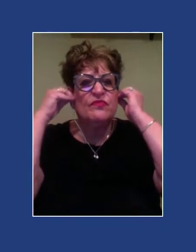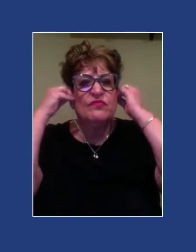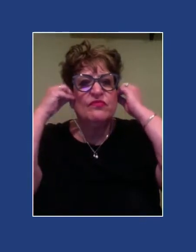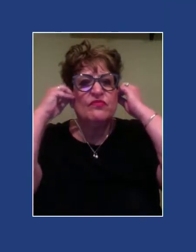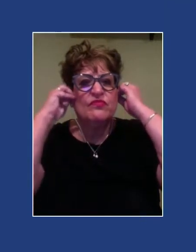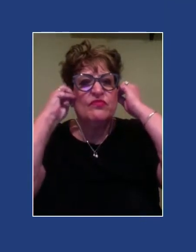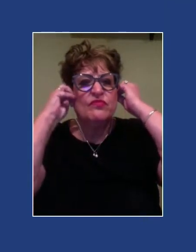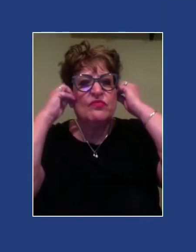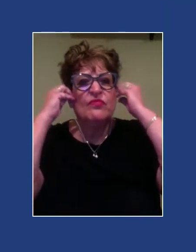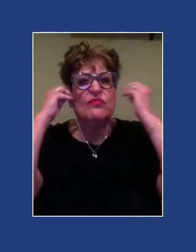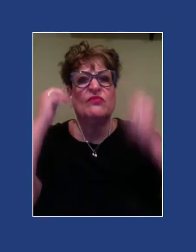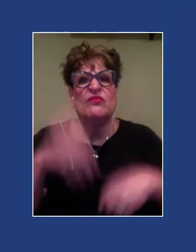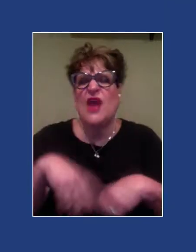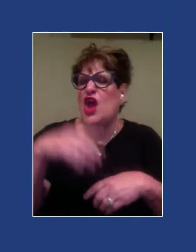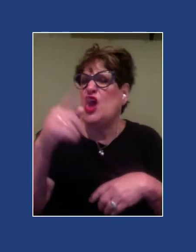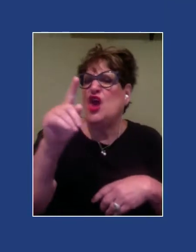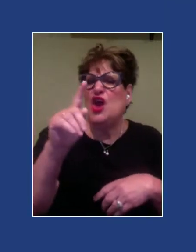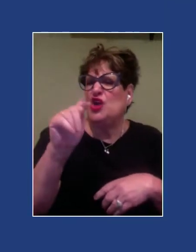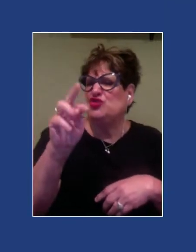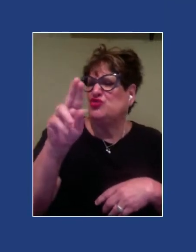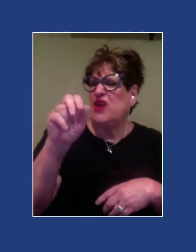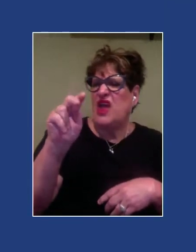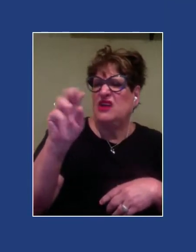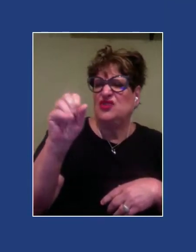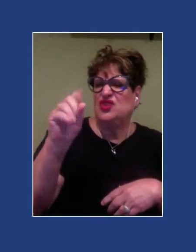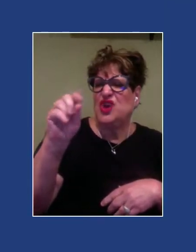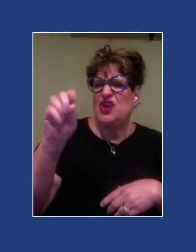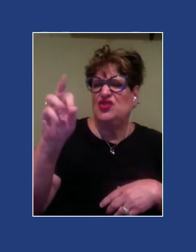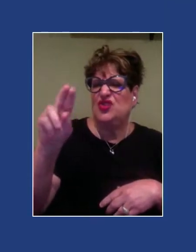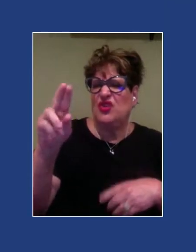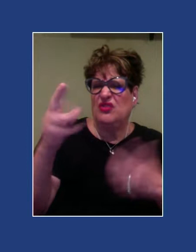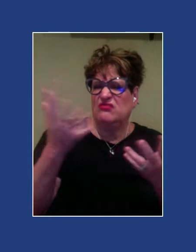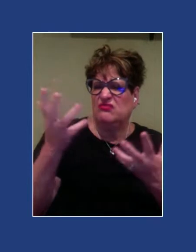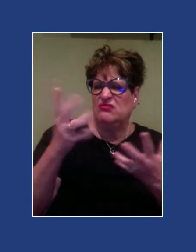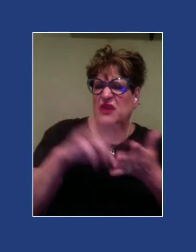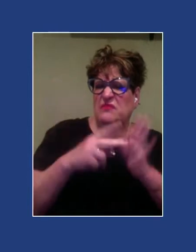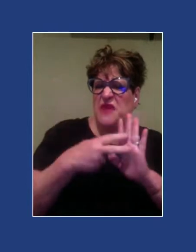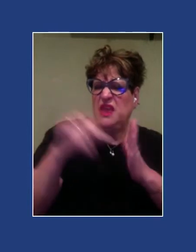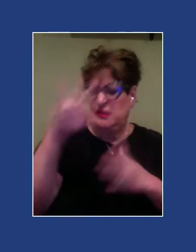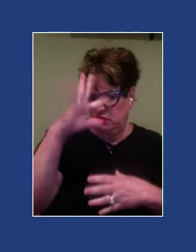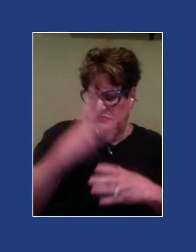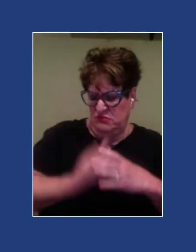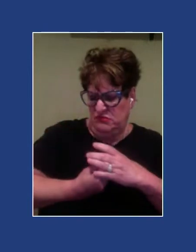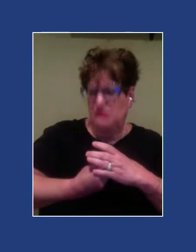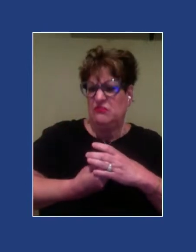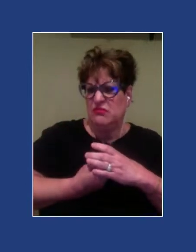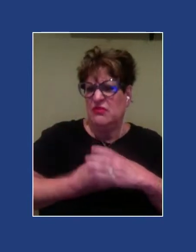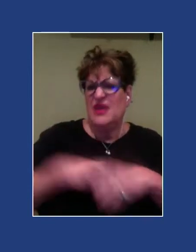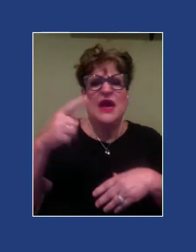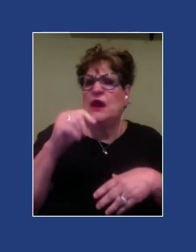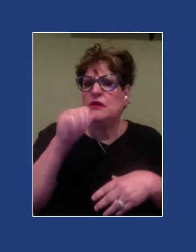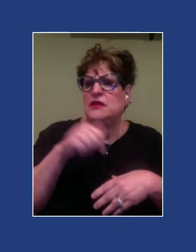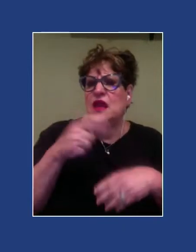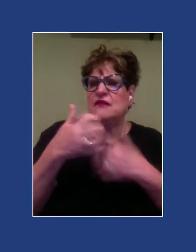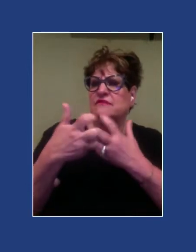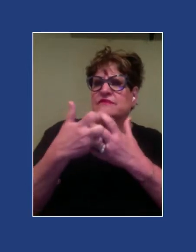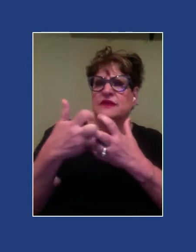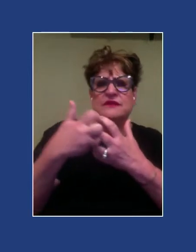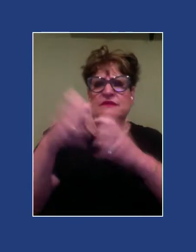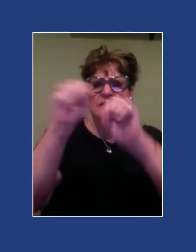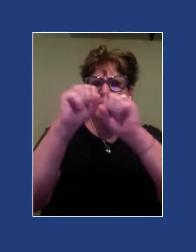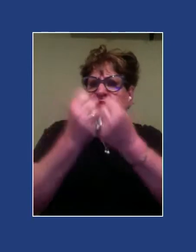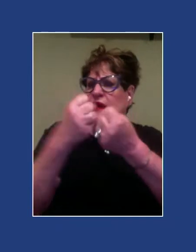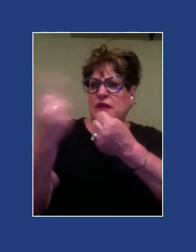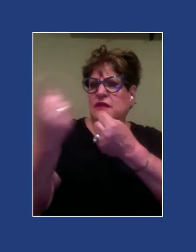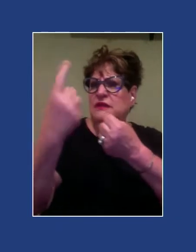What does the term transgender mean? It's an umbrella term for people who have a gender identity that doesn't fit society's expectations based on the sex they were assigned when they